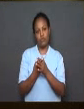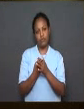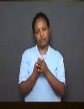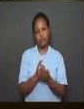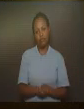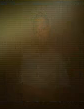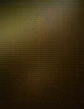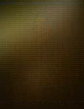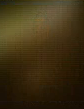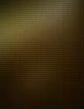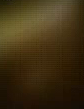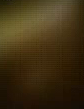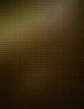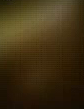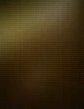Begin.